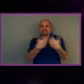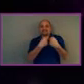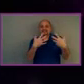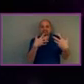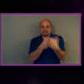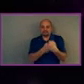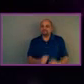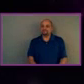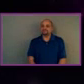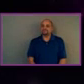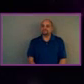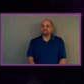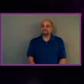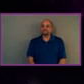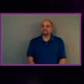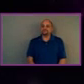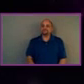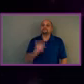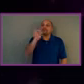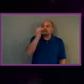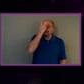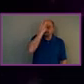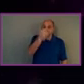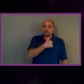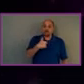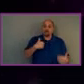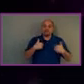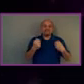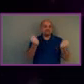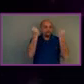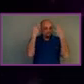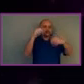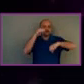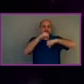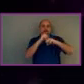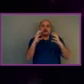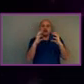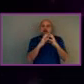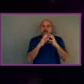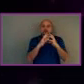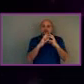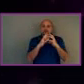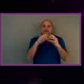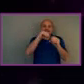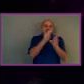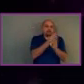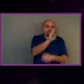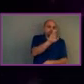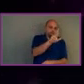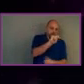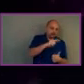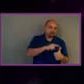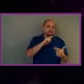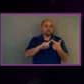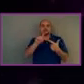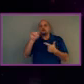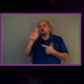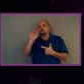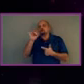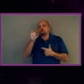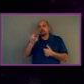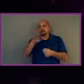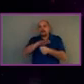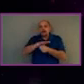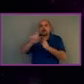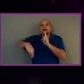the early solar system. And that's why we have so many asteroids or these objects in the main belt, in the Trojans, and as